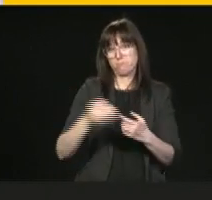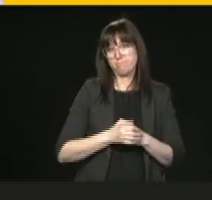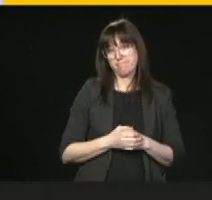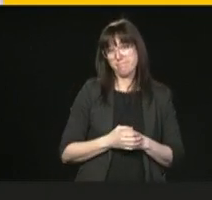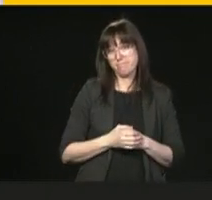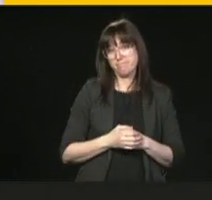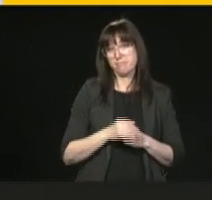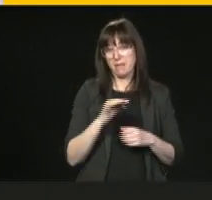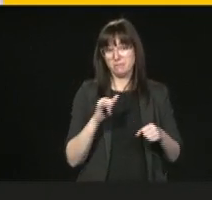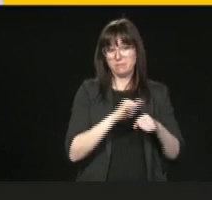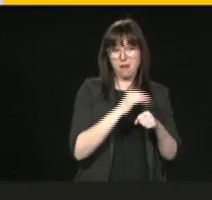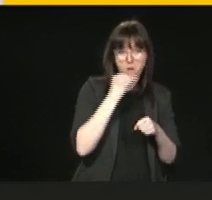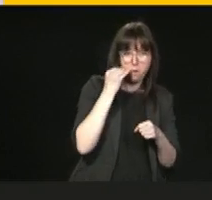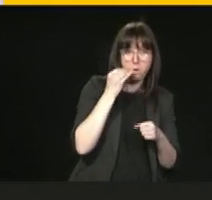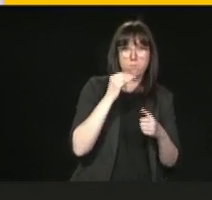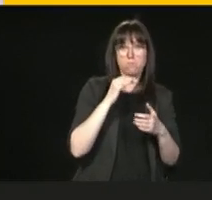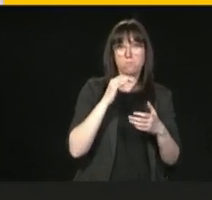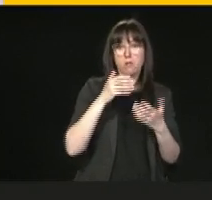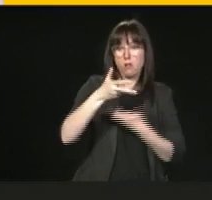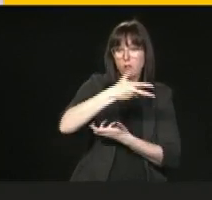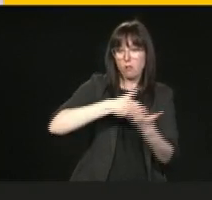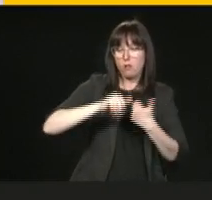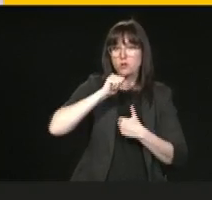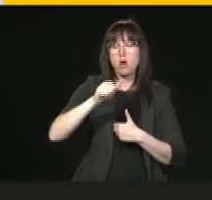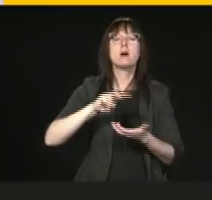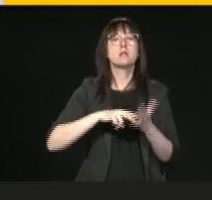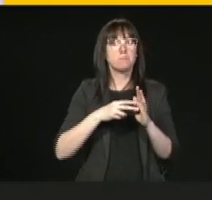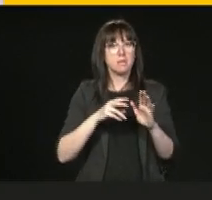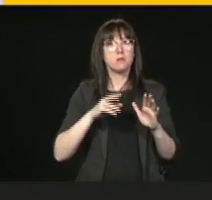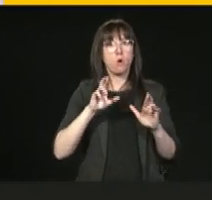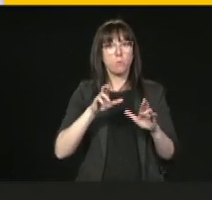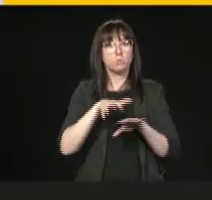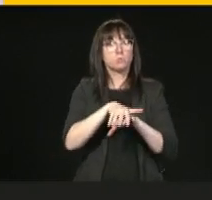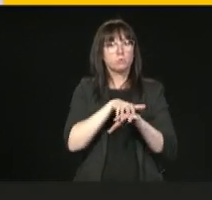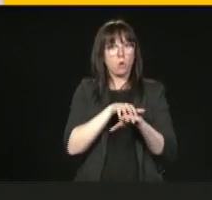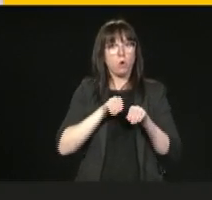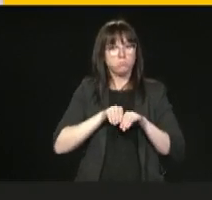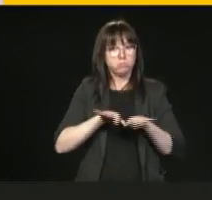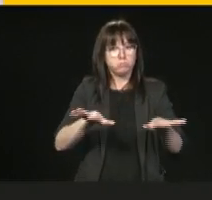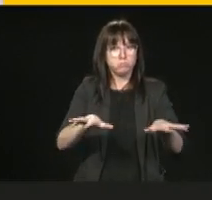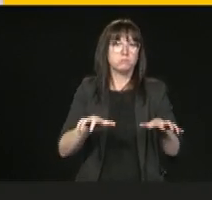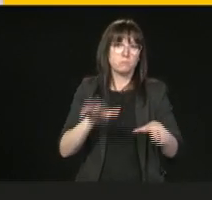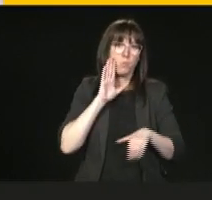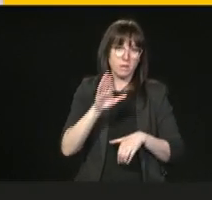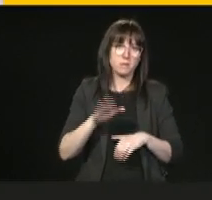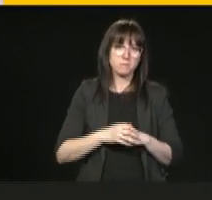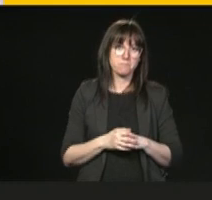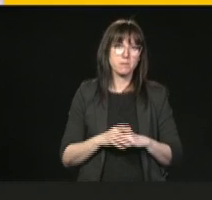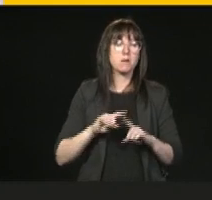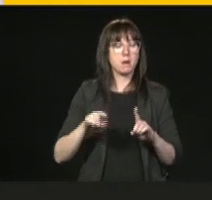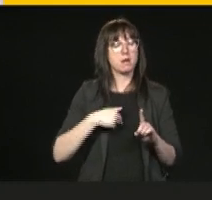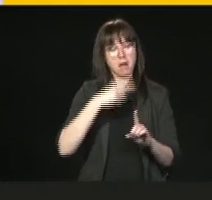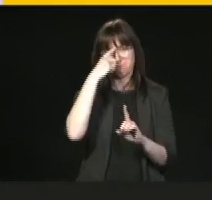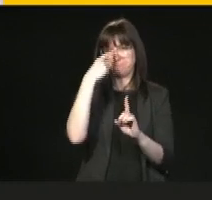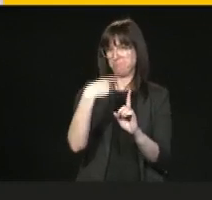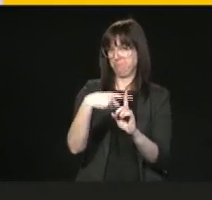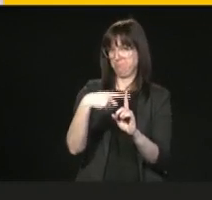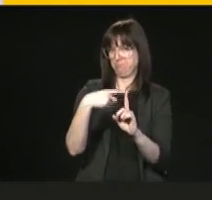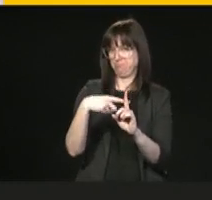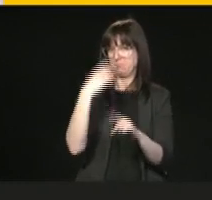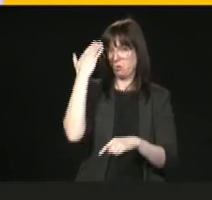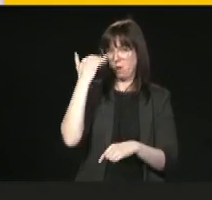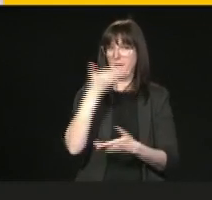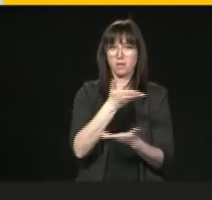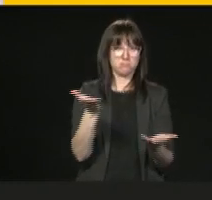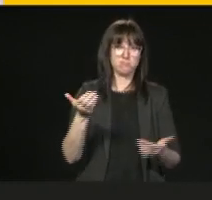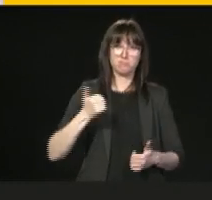these days. But I am very optimistic that we're going to get through this in the right way because Canadians do